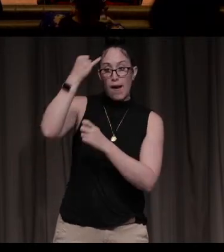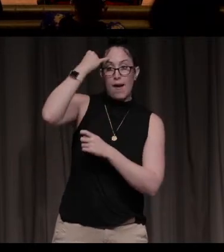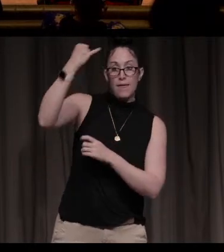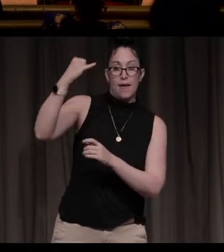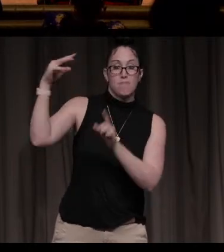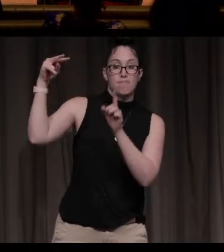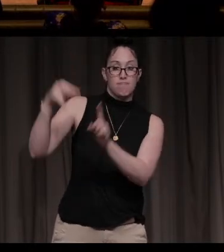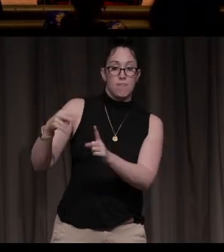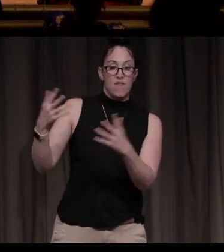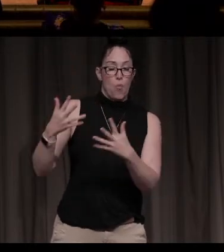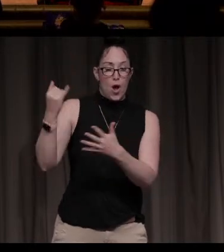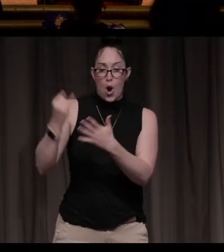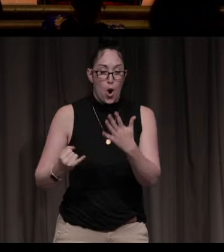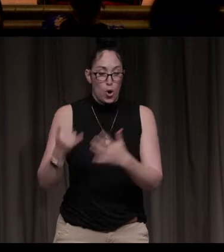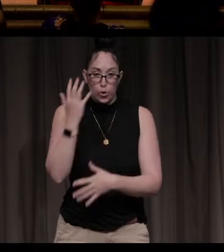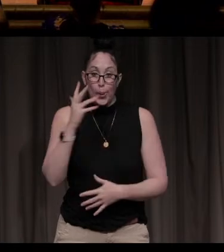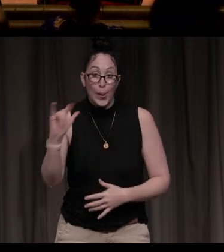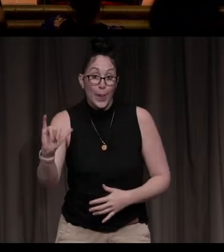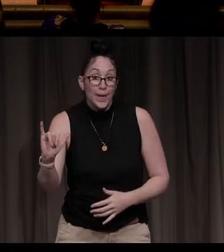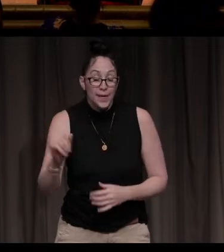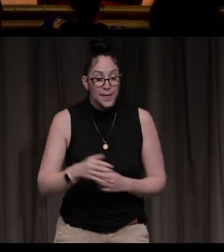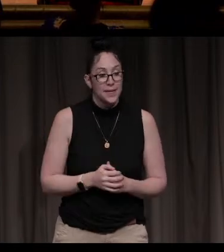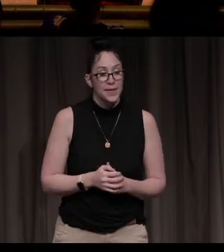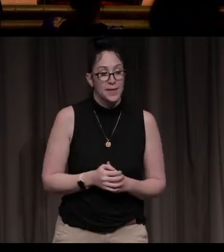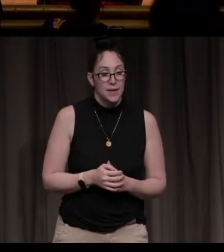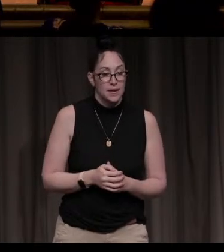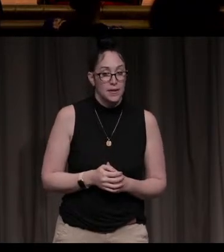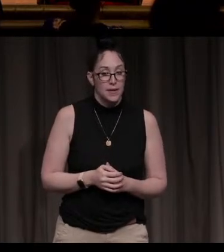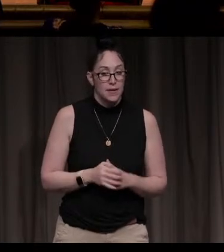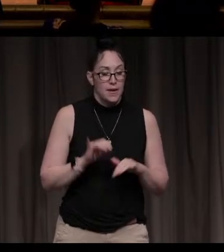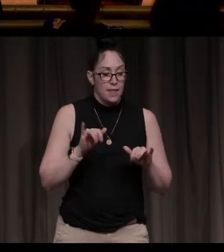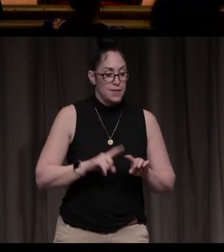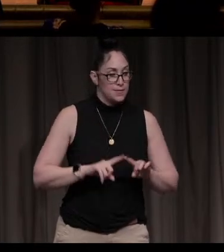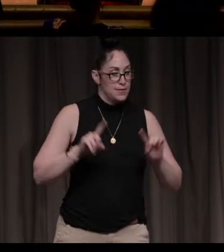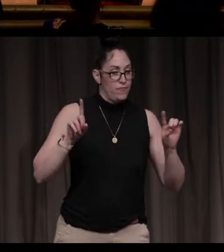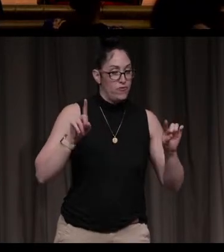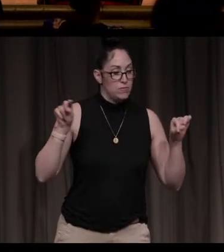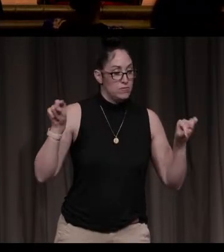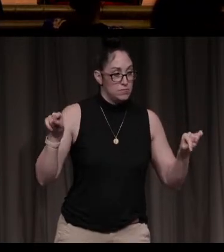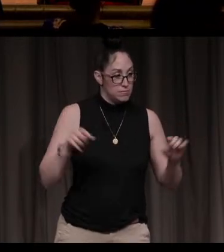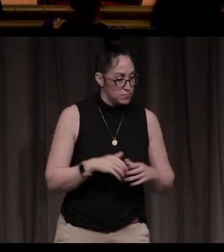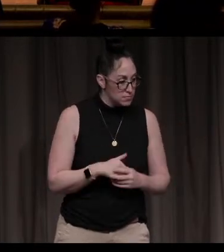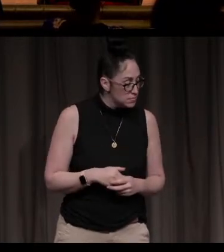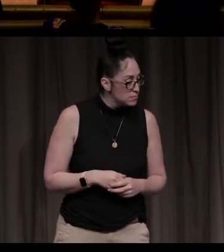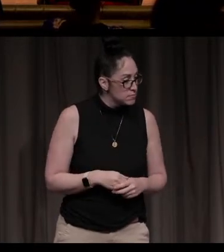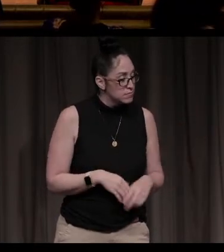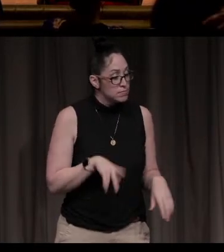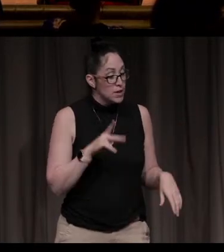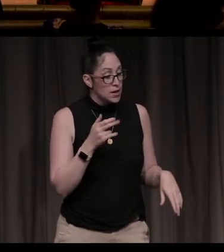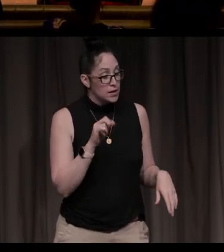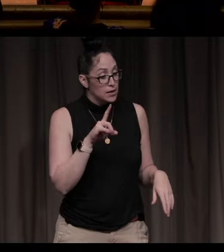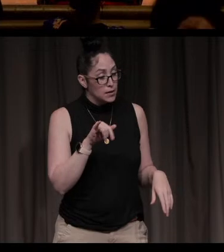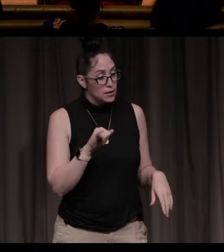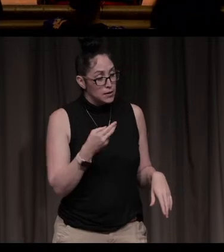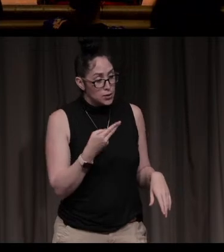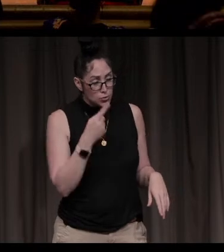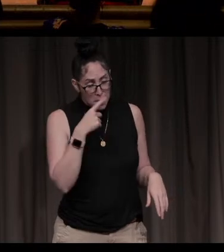what are visual cultures, and how that's different. So Khadijah, I think maybe if you can speak